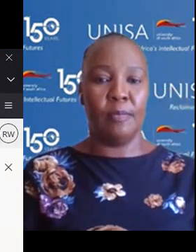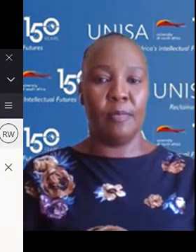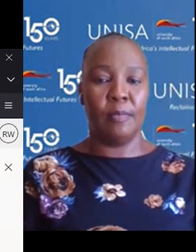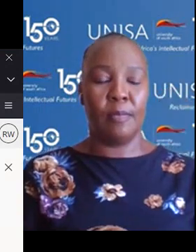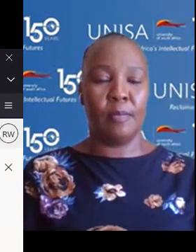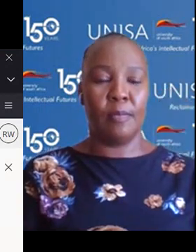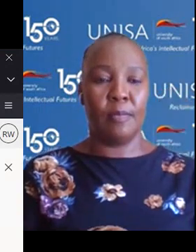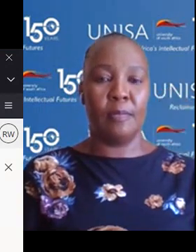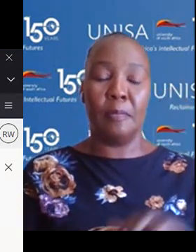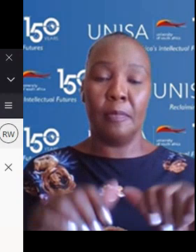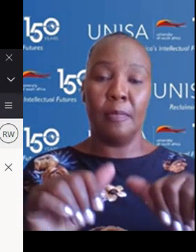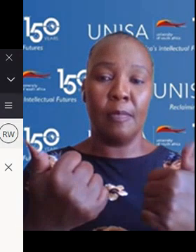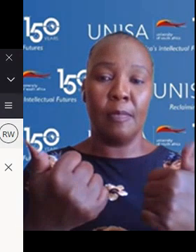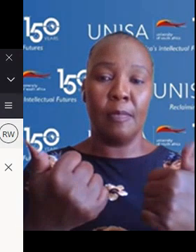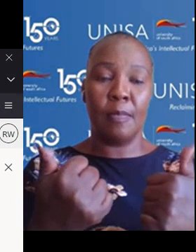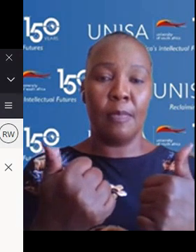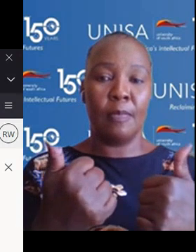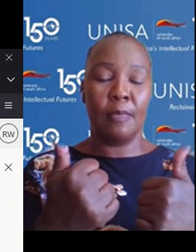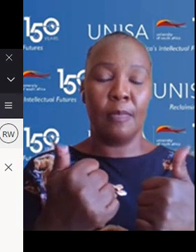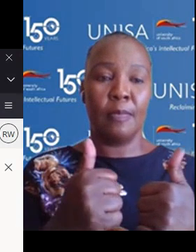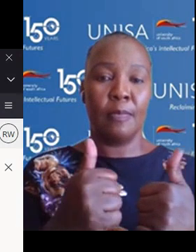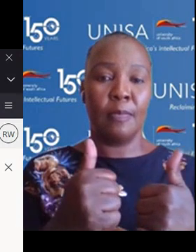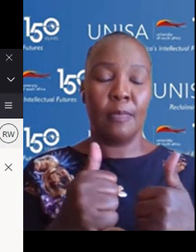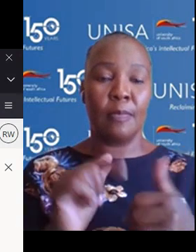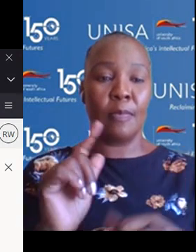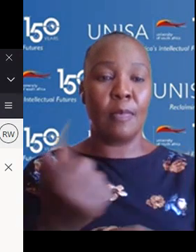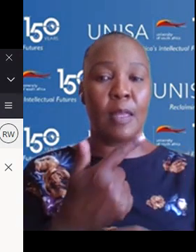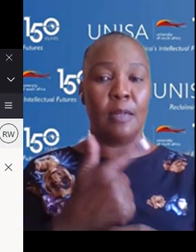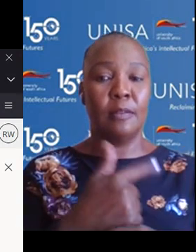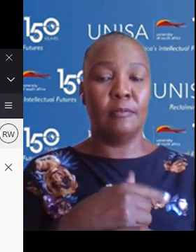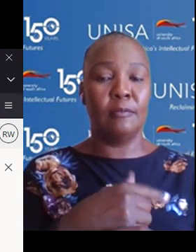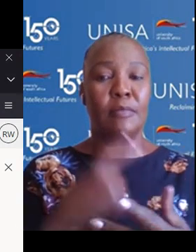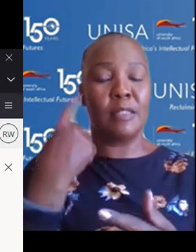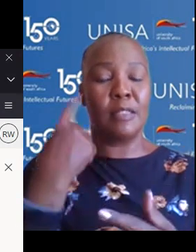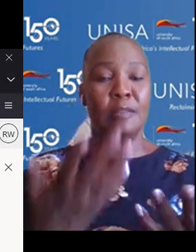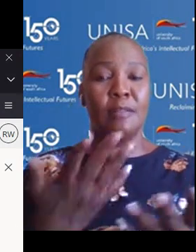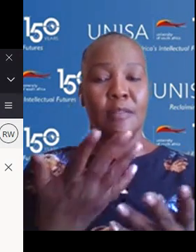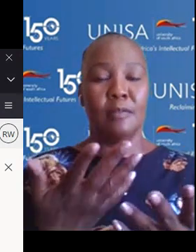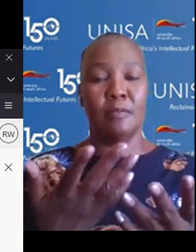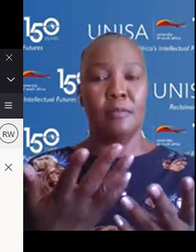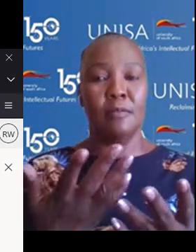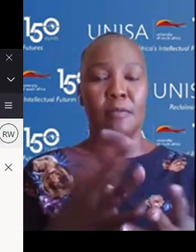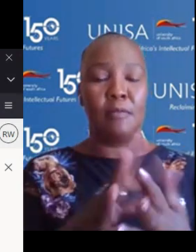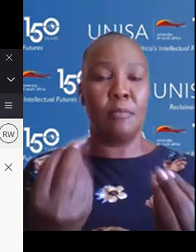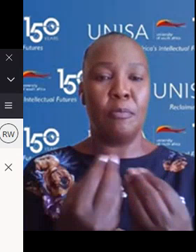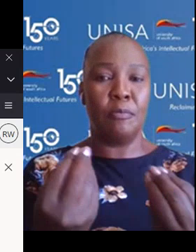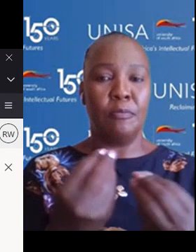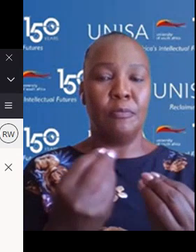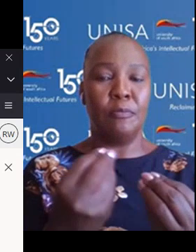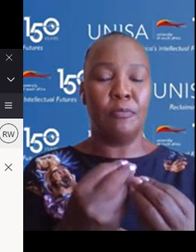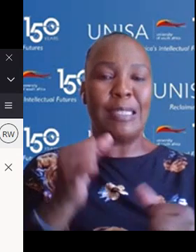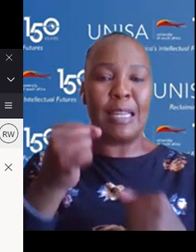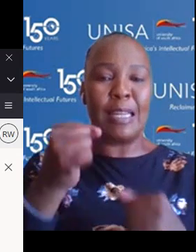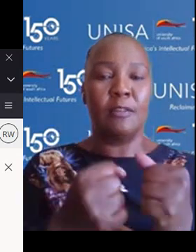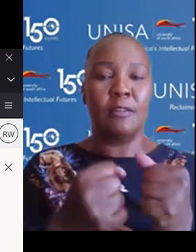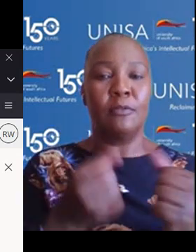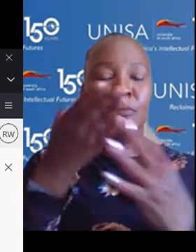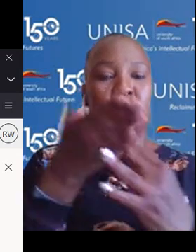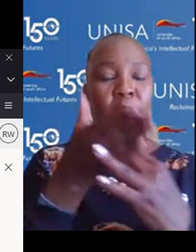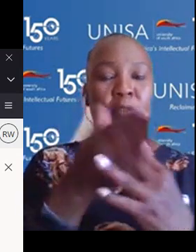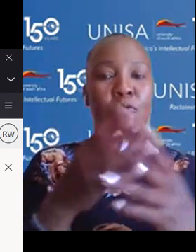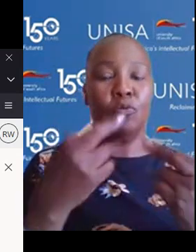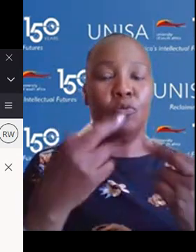Okay, so that everybody, I think, is probably got, there's still a few people struggling to get access, but please do so